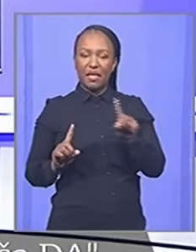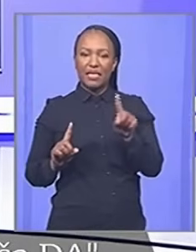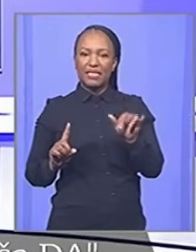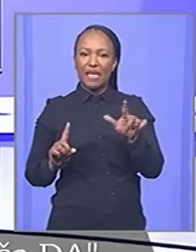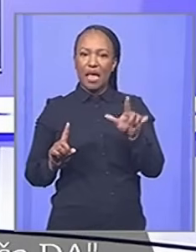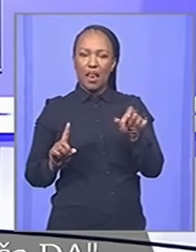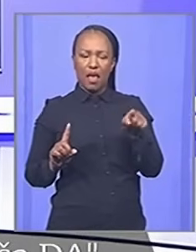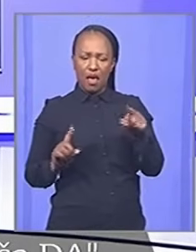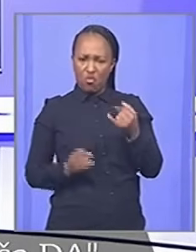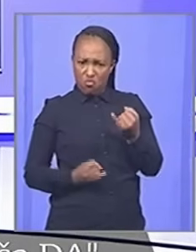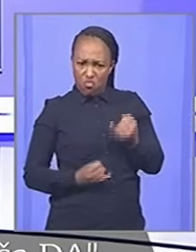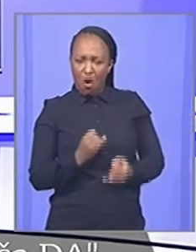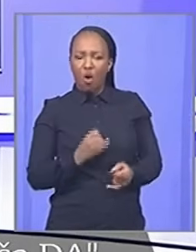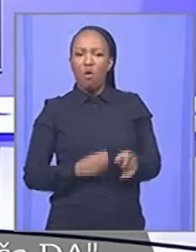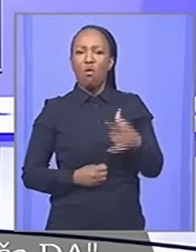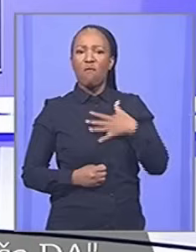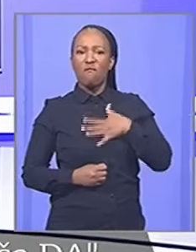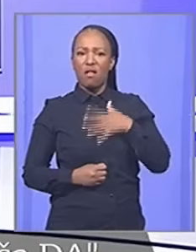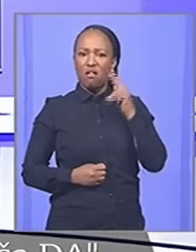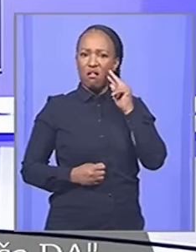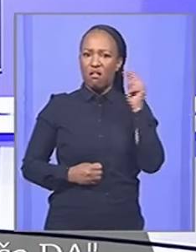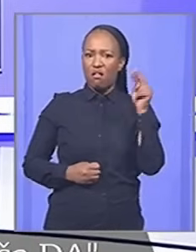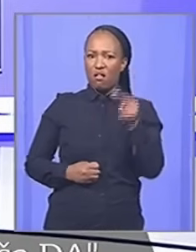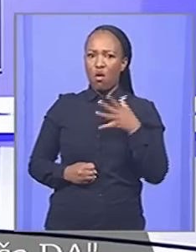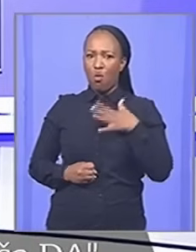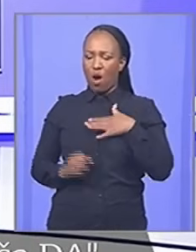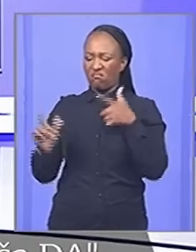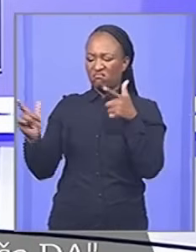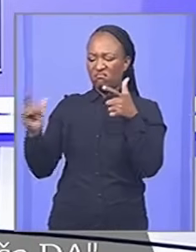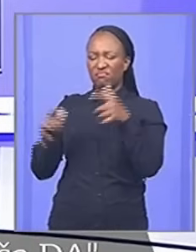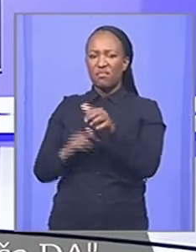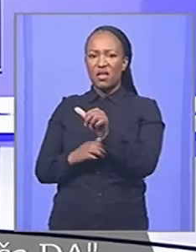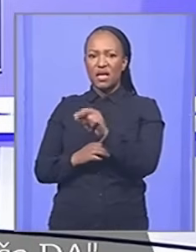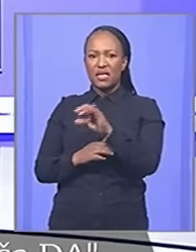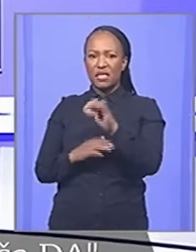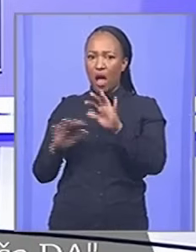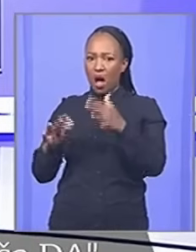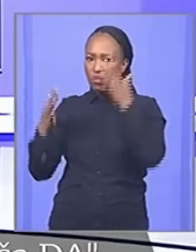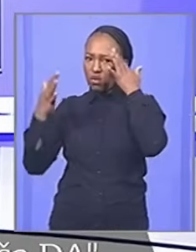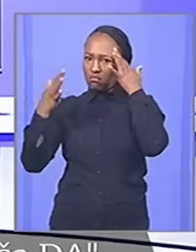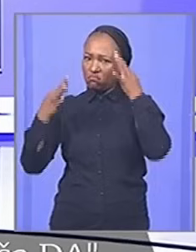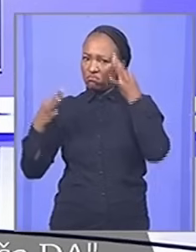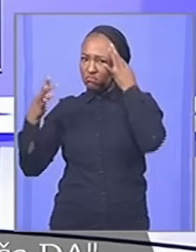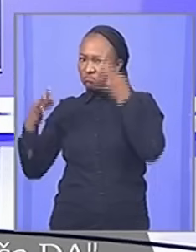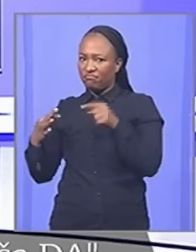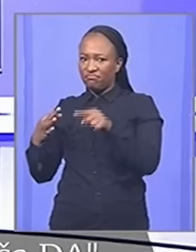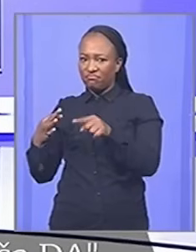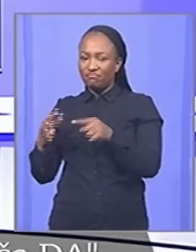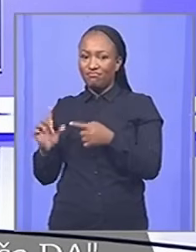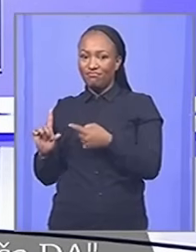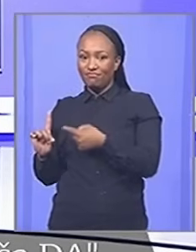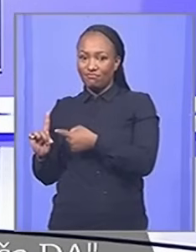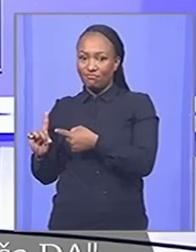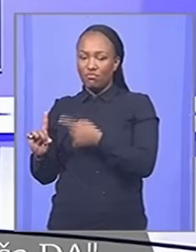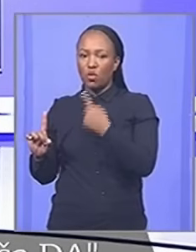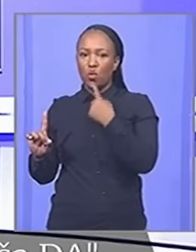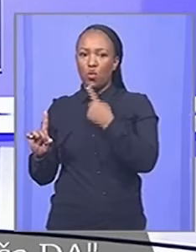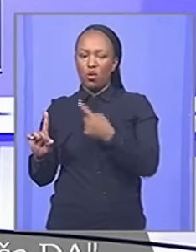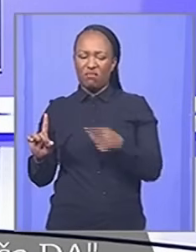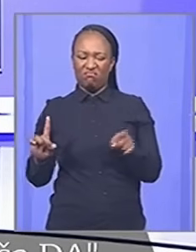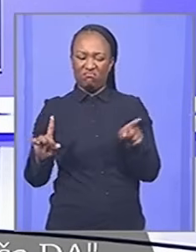le maikutlo a taolo ya African National Congress le dipheto tša yona tša mmušo wa mohlakanelwa. McKenzie o sola gape